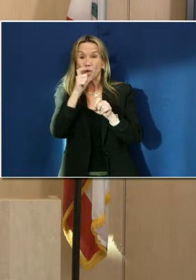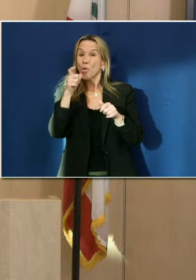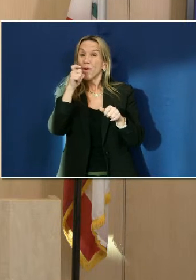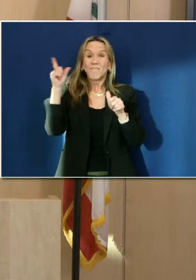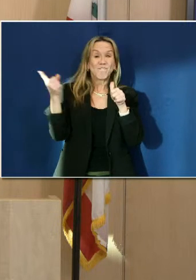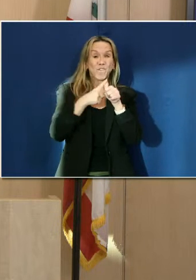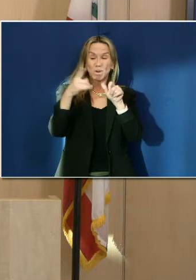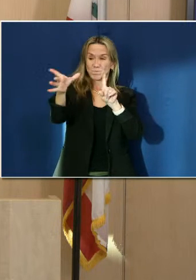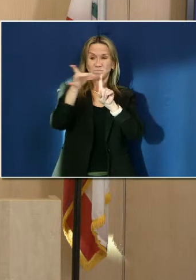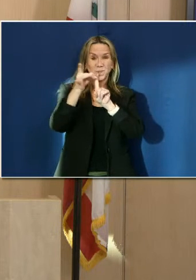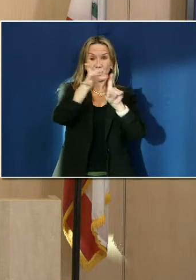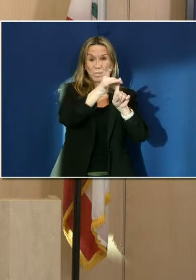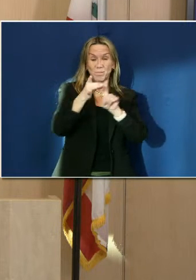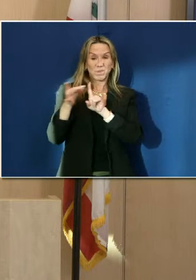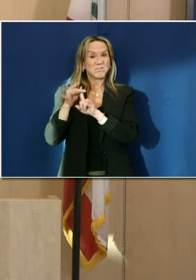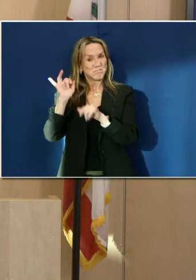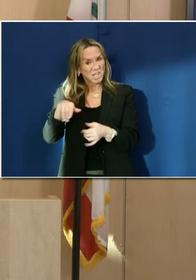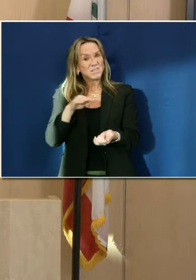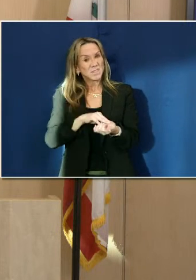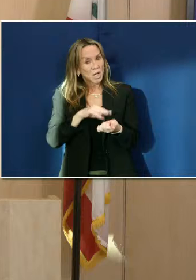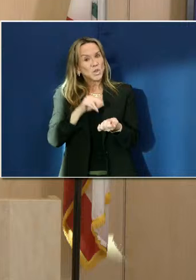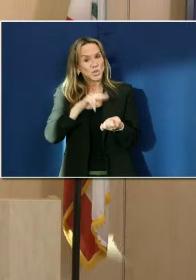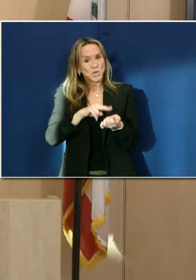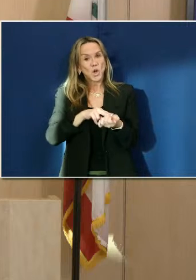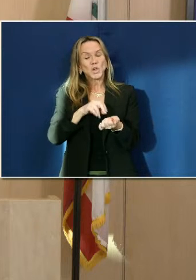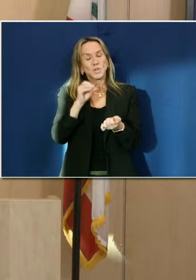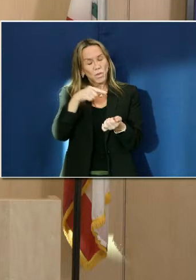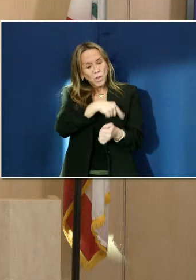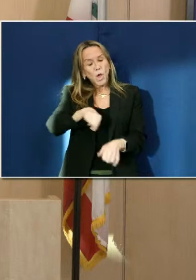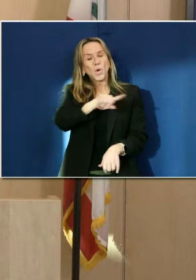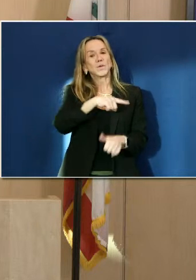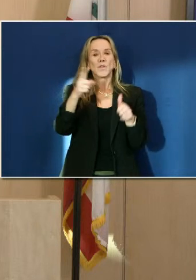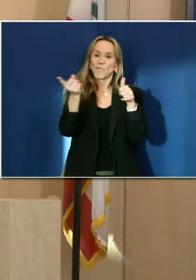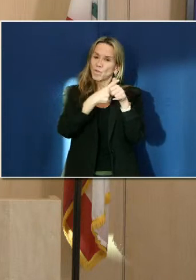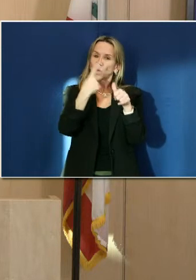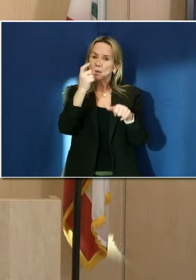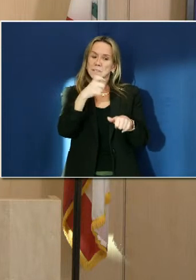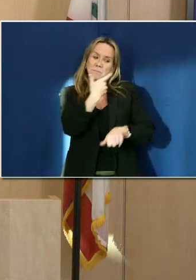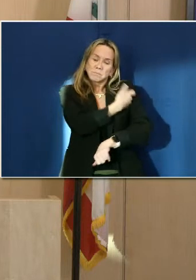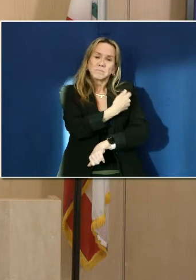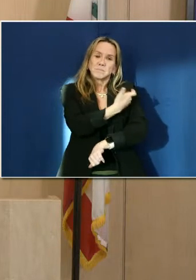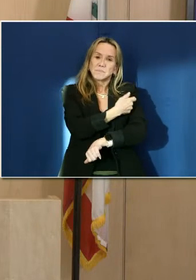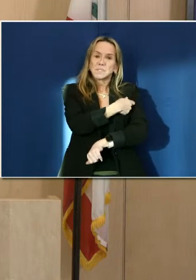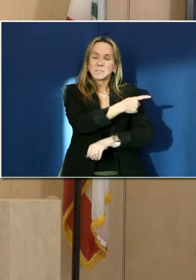to the virus. So those are the first individuals that we need to get vaccinated.